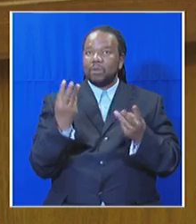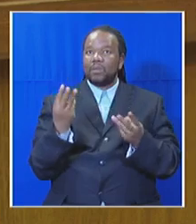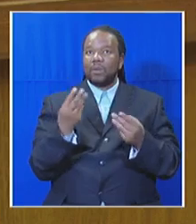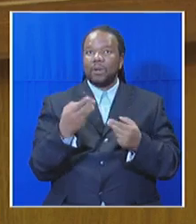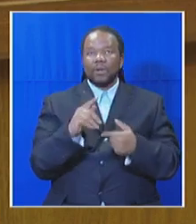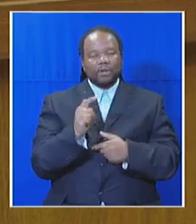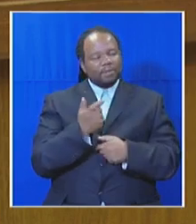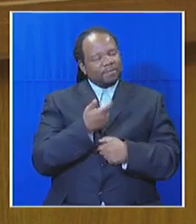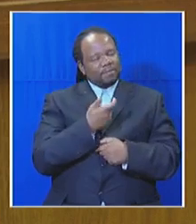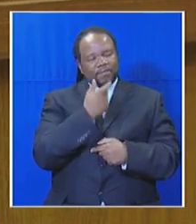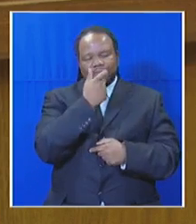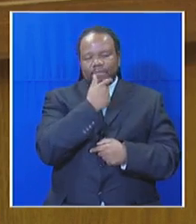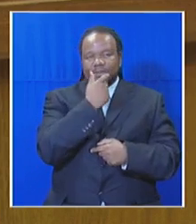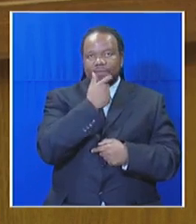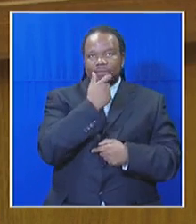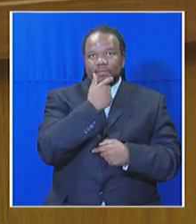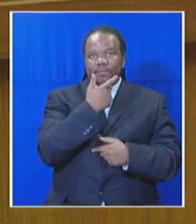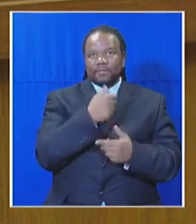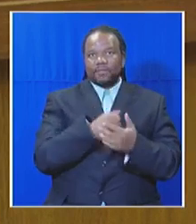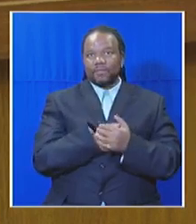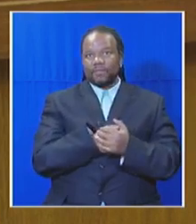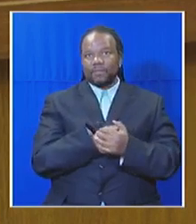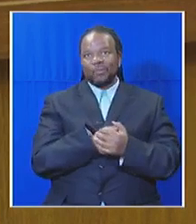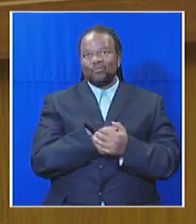The Honorable the President.